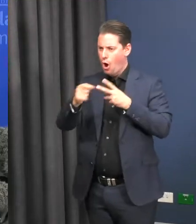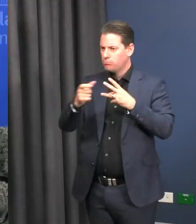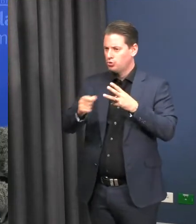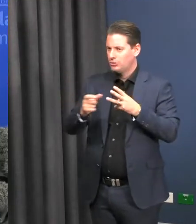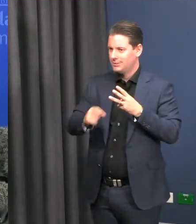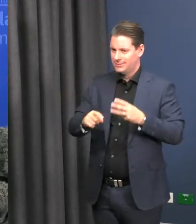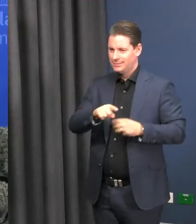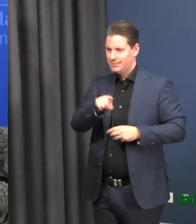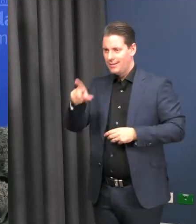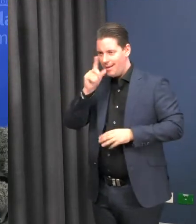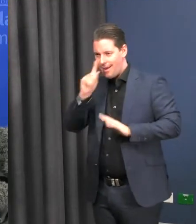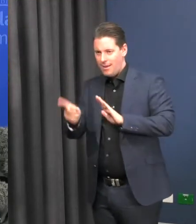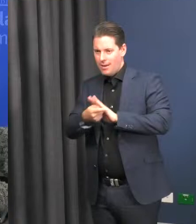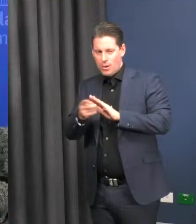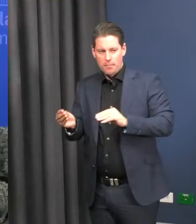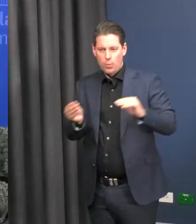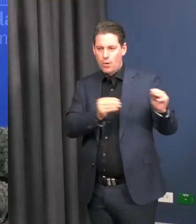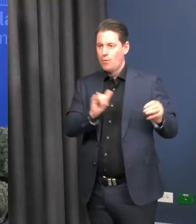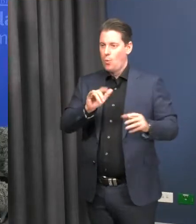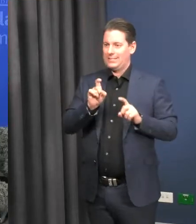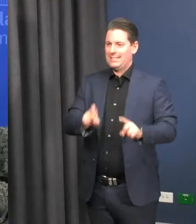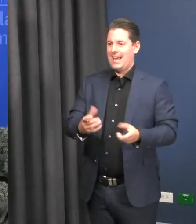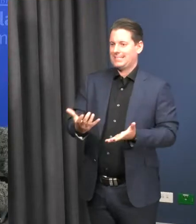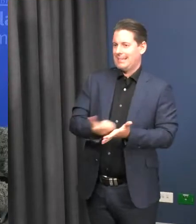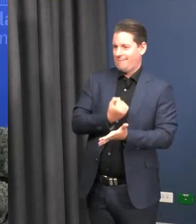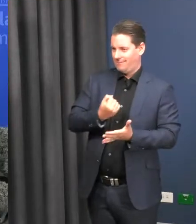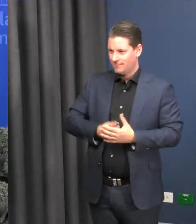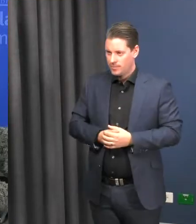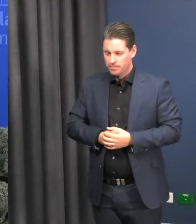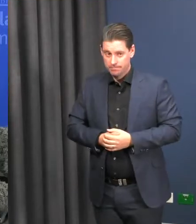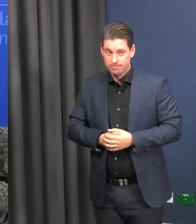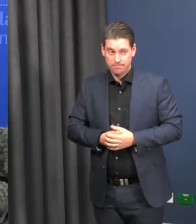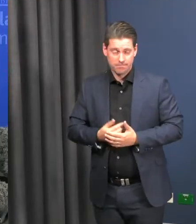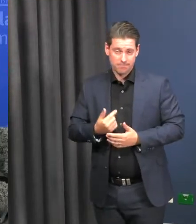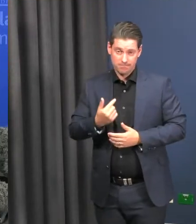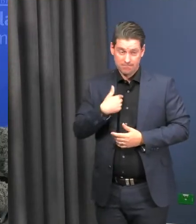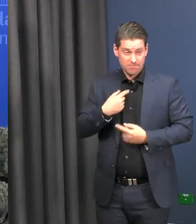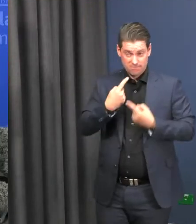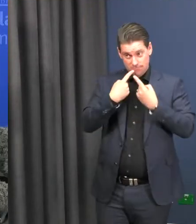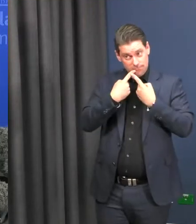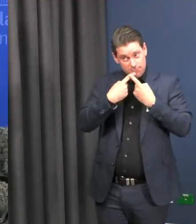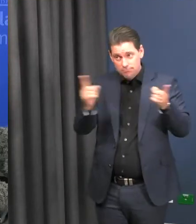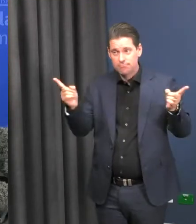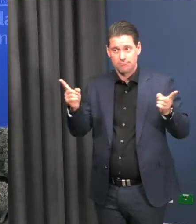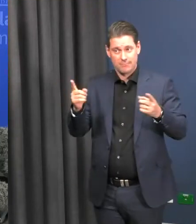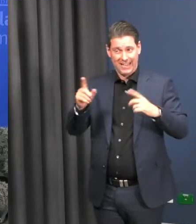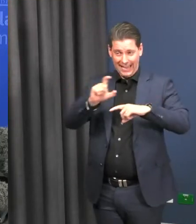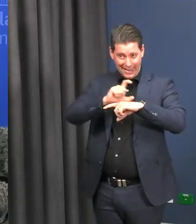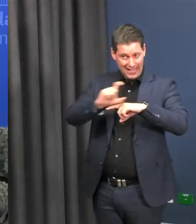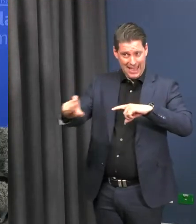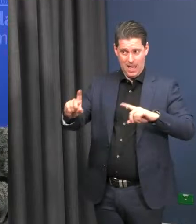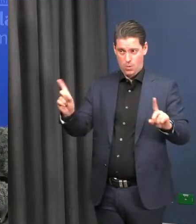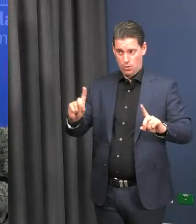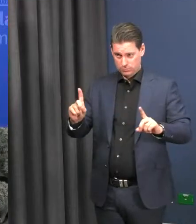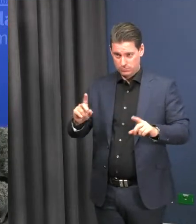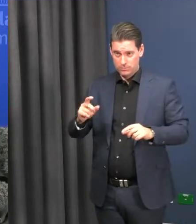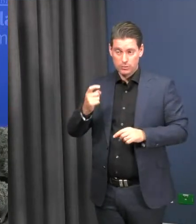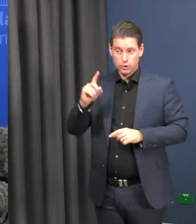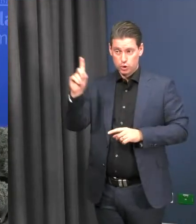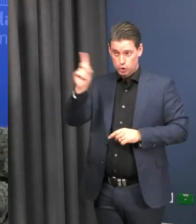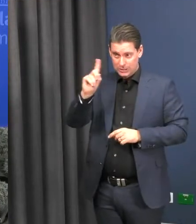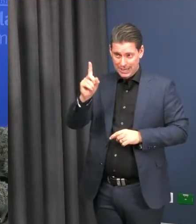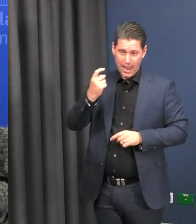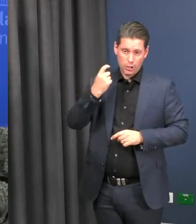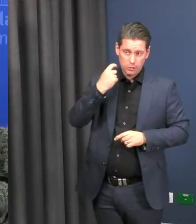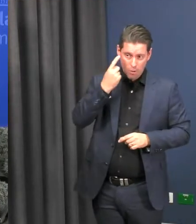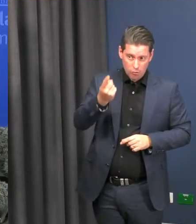those people to ensure they're kept safe. My message is clear. Over the next couple of days, we will see, as we've